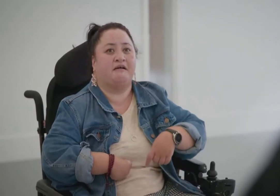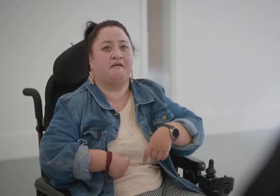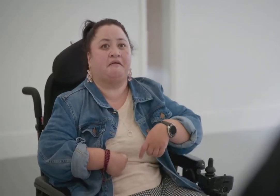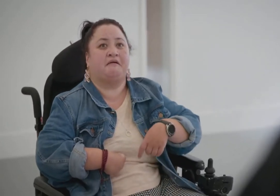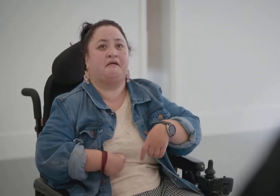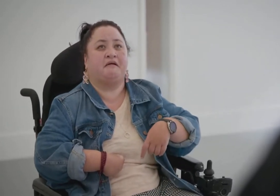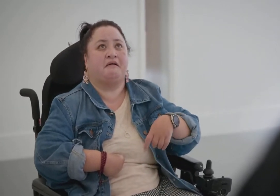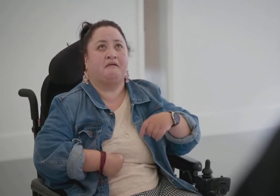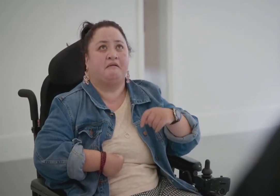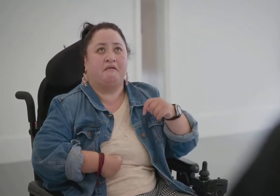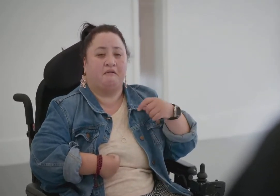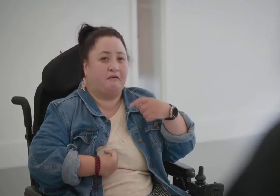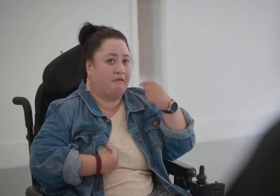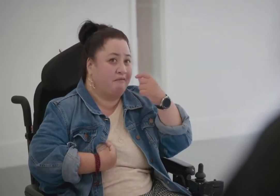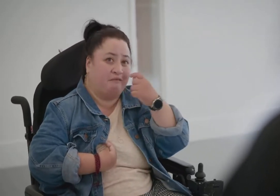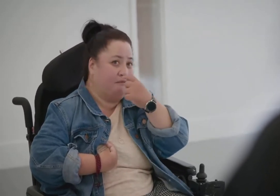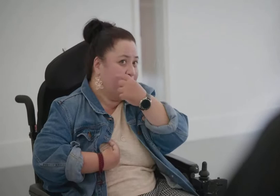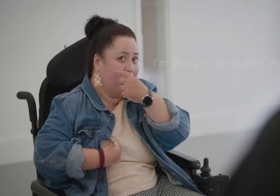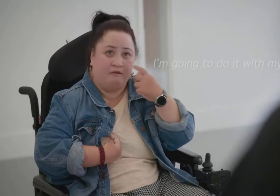dance